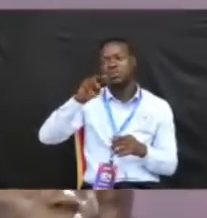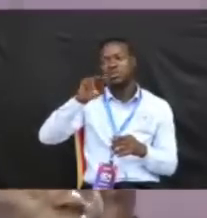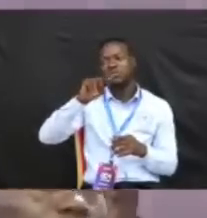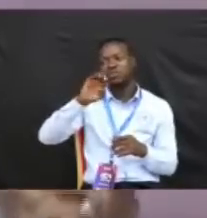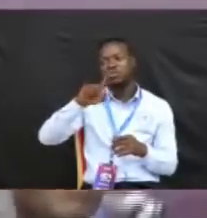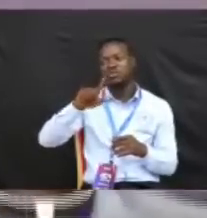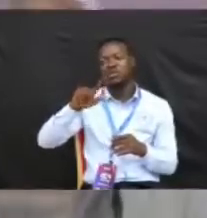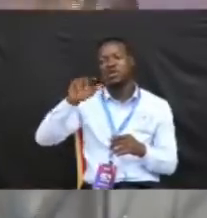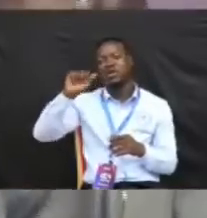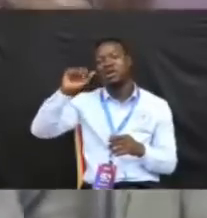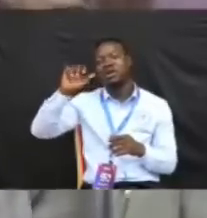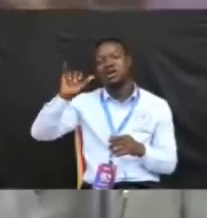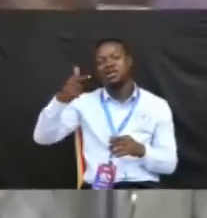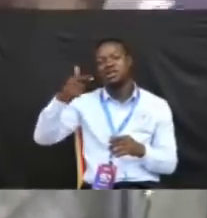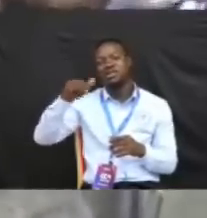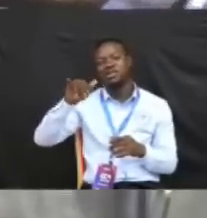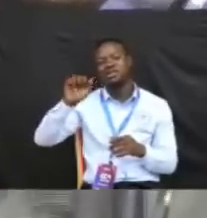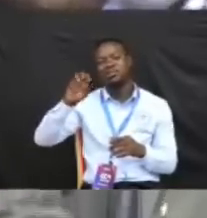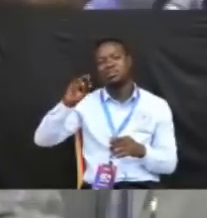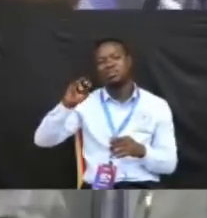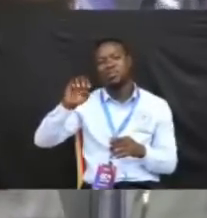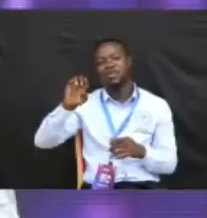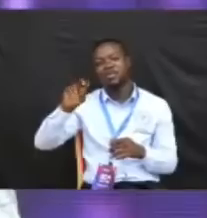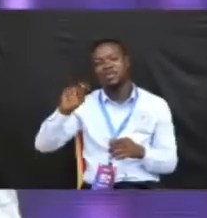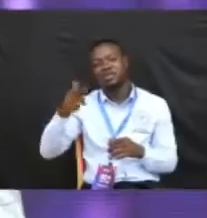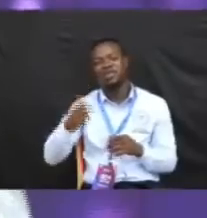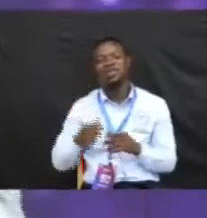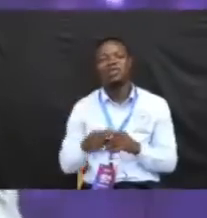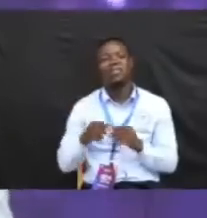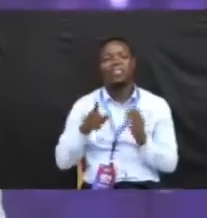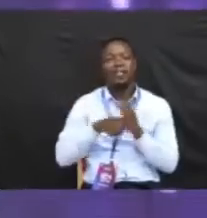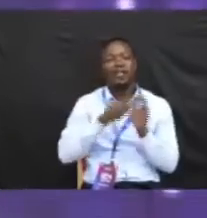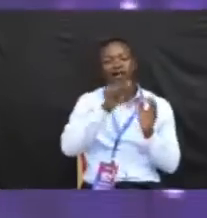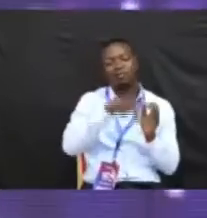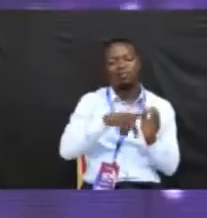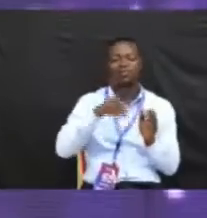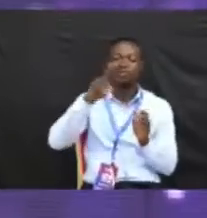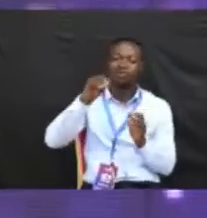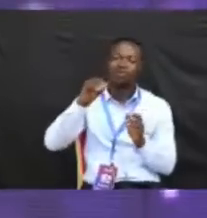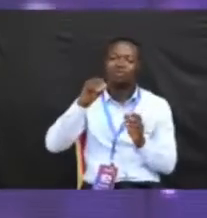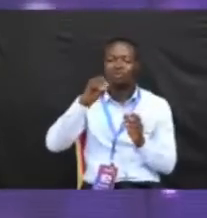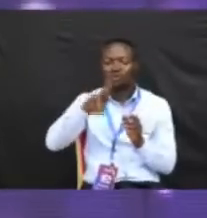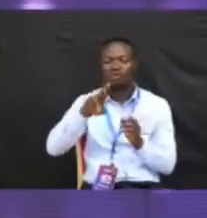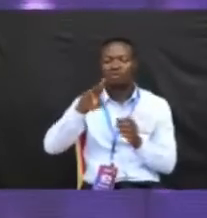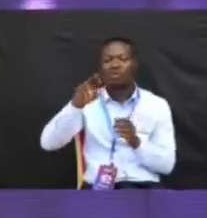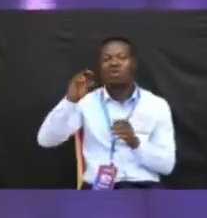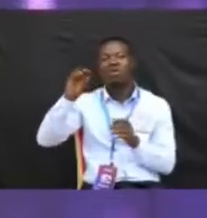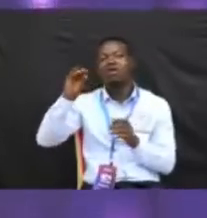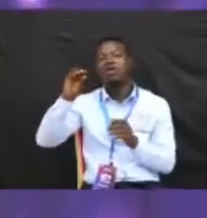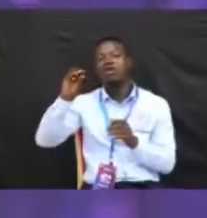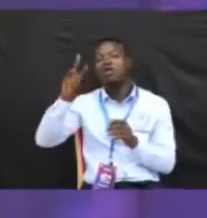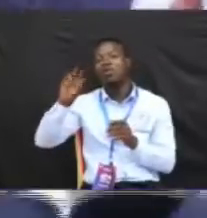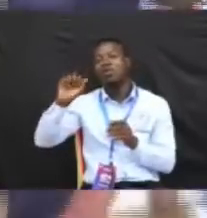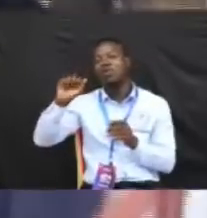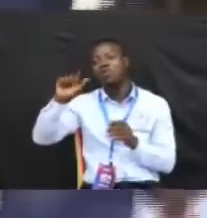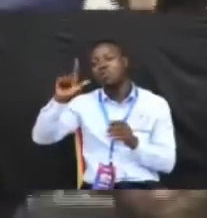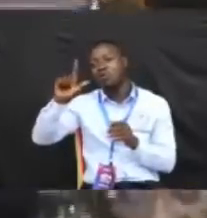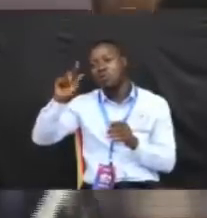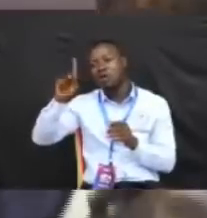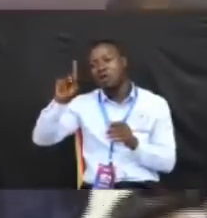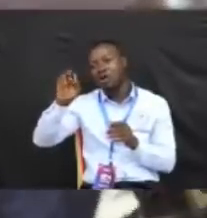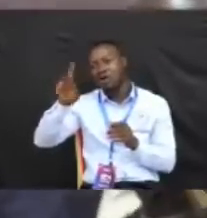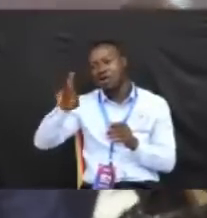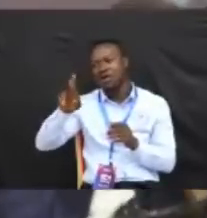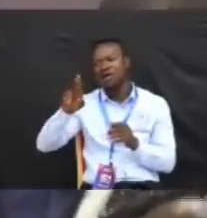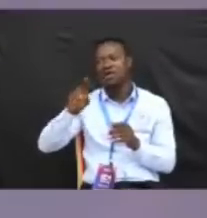Bquain. And then Apostle Dr. Daniel Walker, coordinator for Western region and